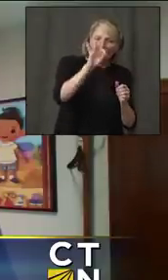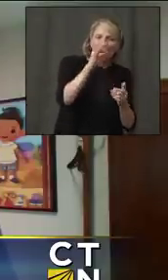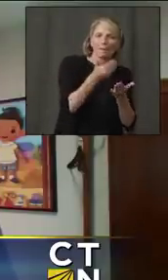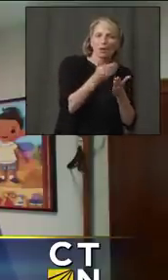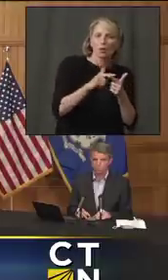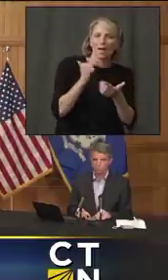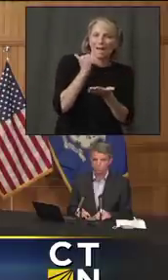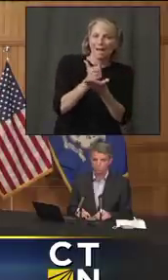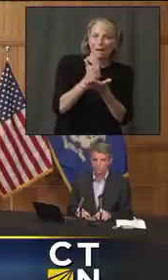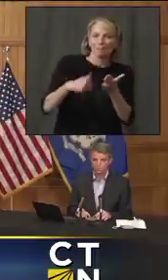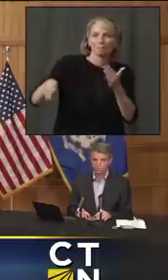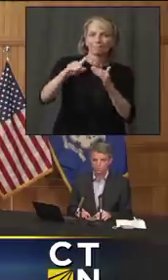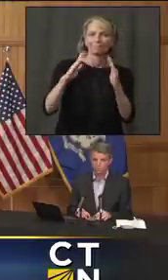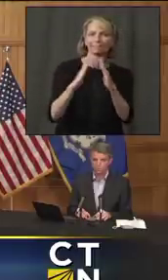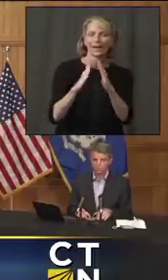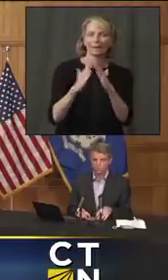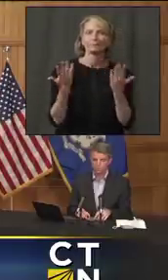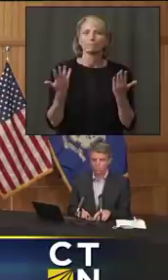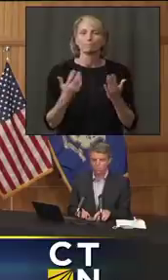Thank you.